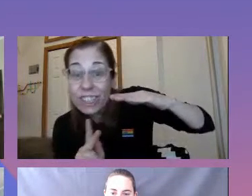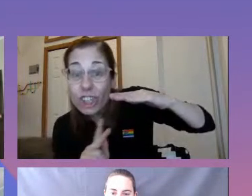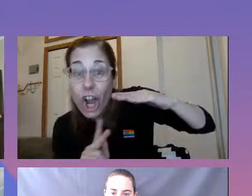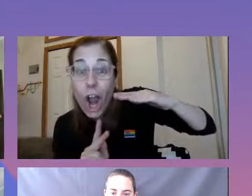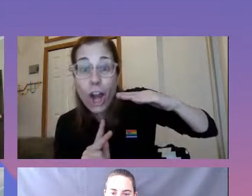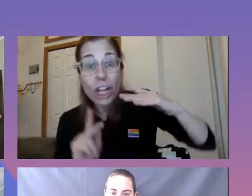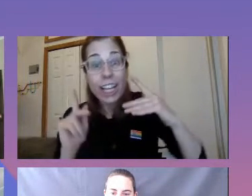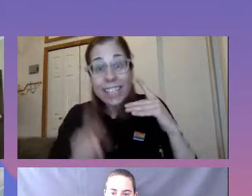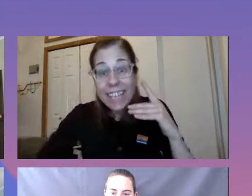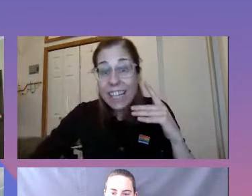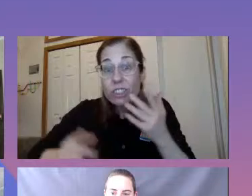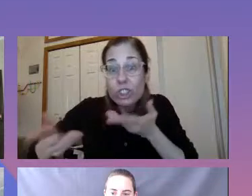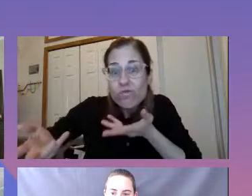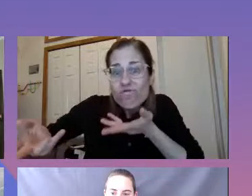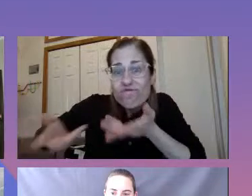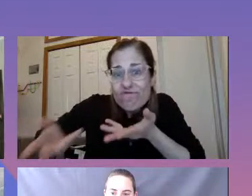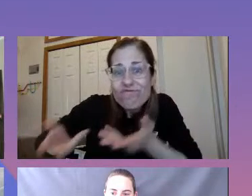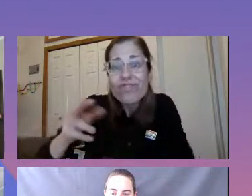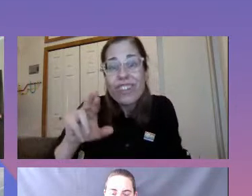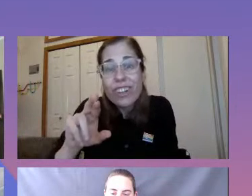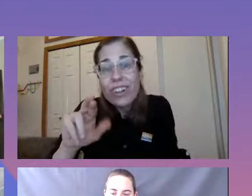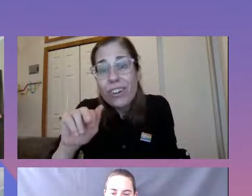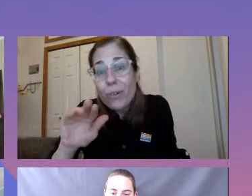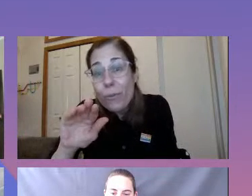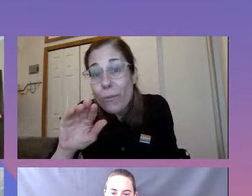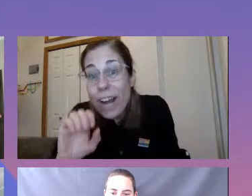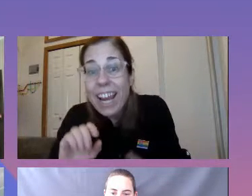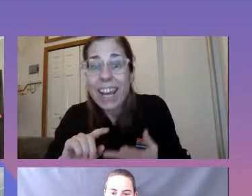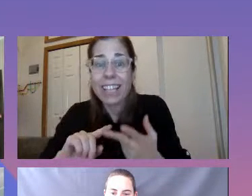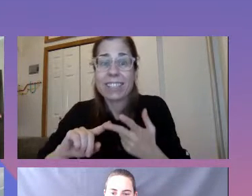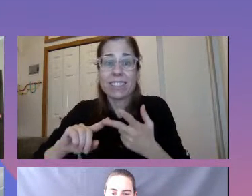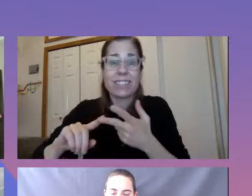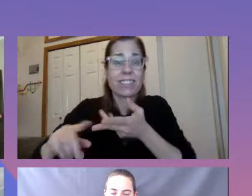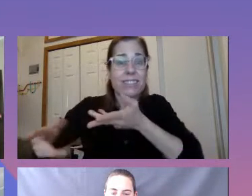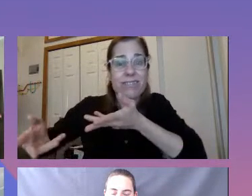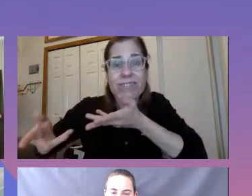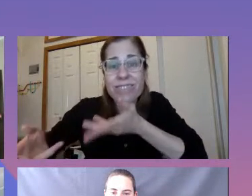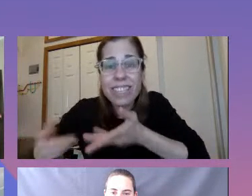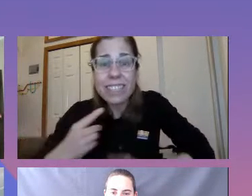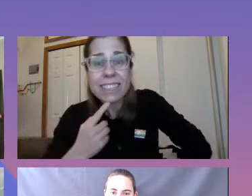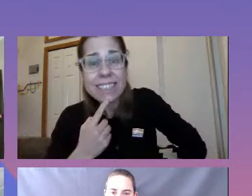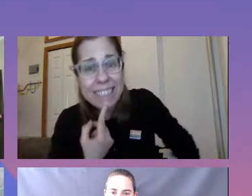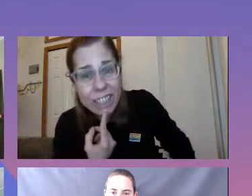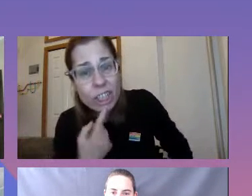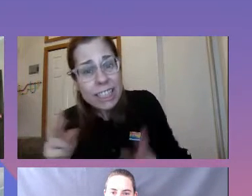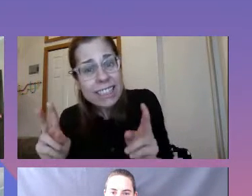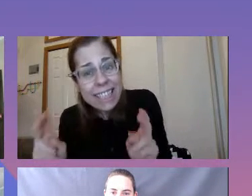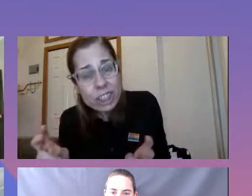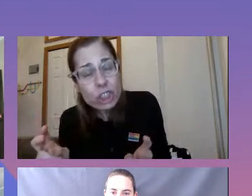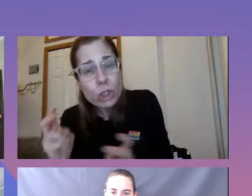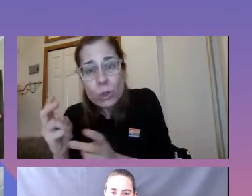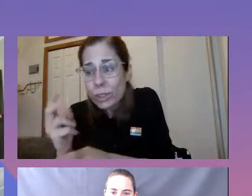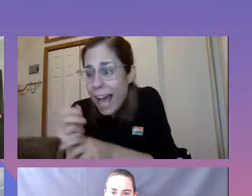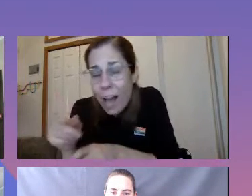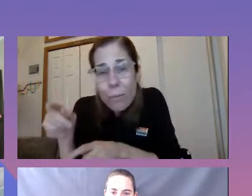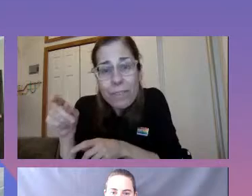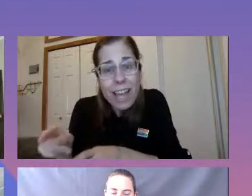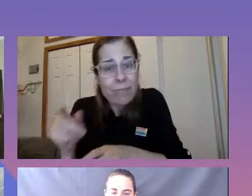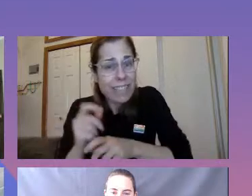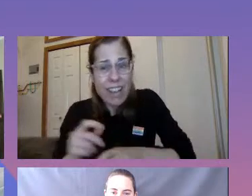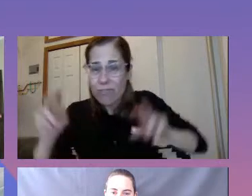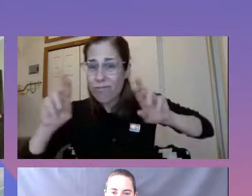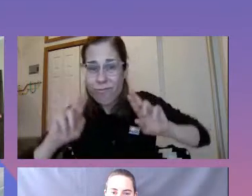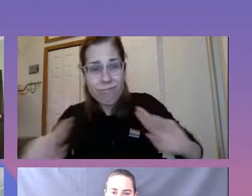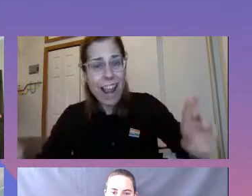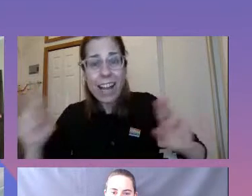Let's talk about actually preparing people for being in a world that it is this world that is diverse. It is a diverse